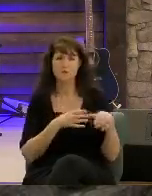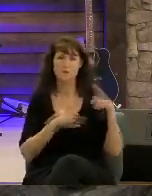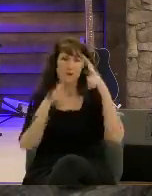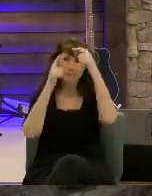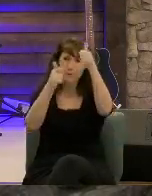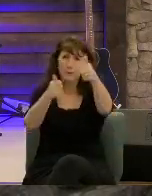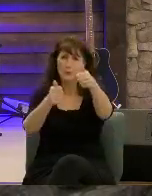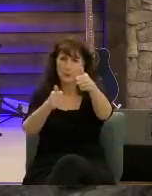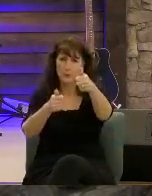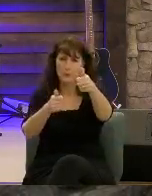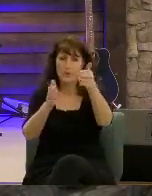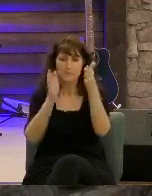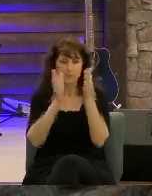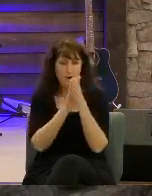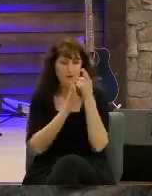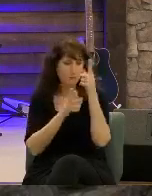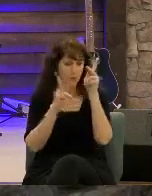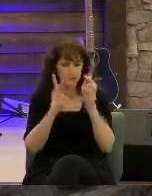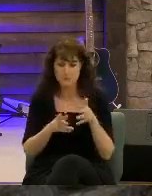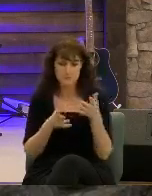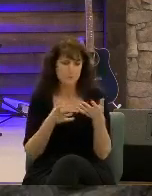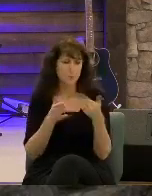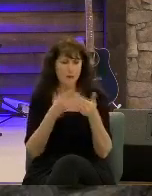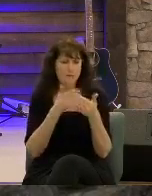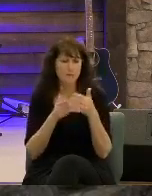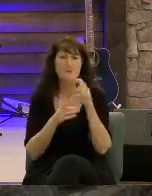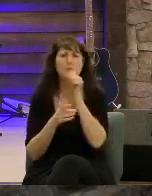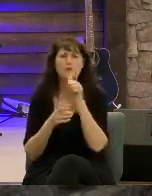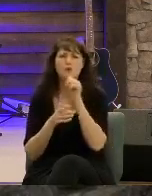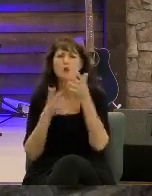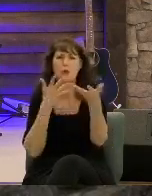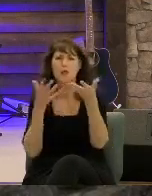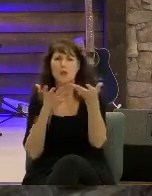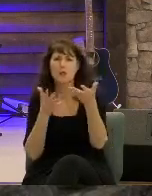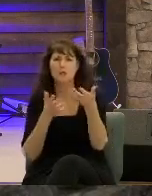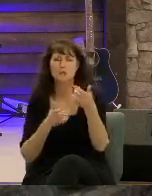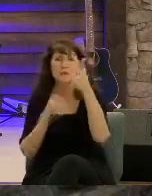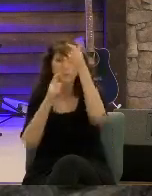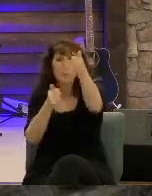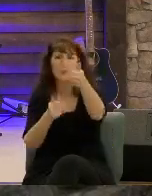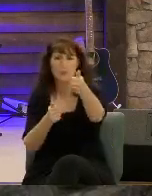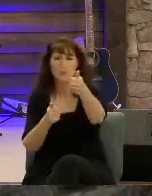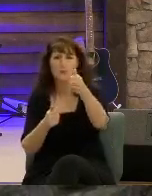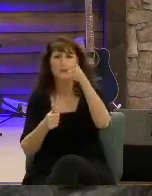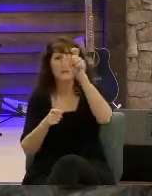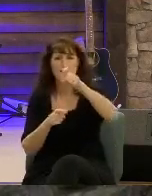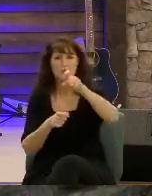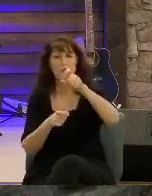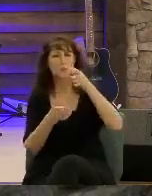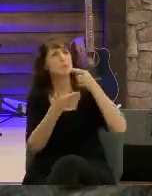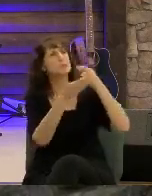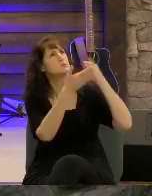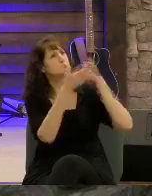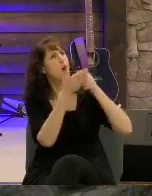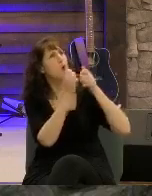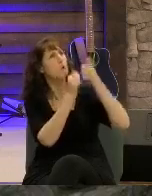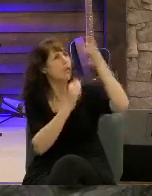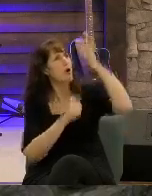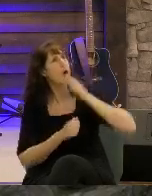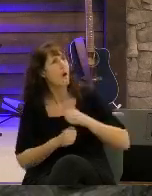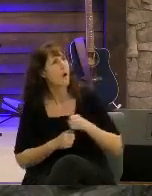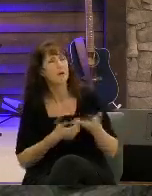pray. Pray for a person, whatever, it's personal. But you need to talk to God about what that is and